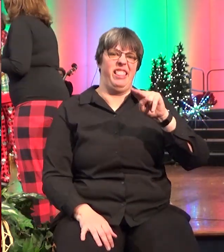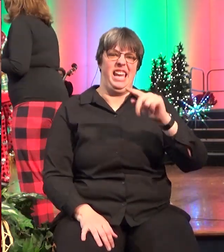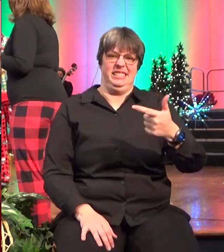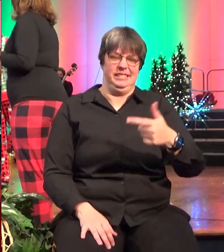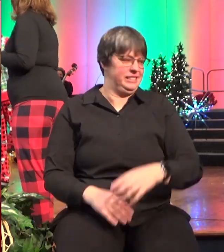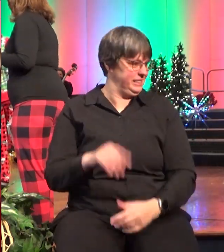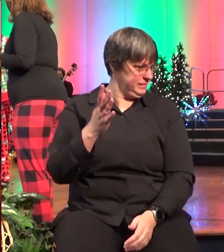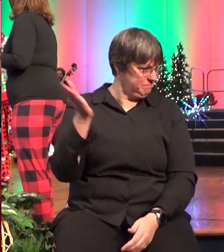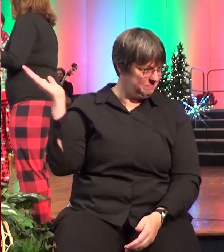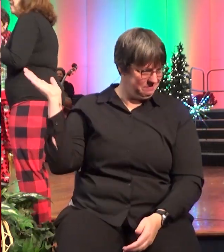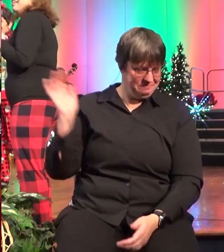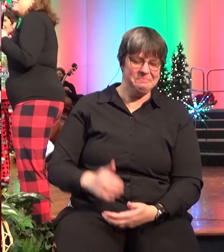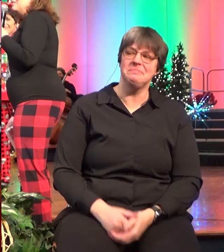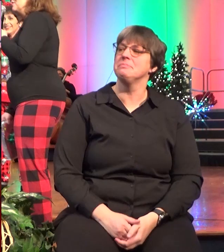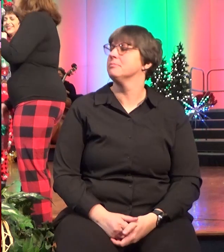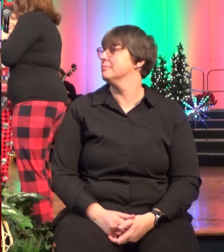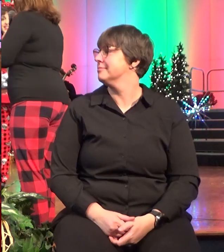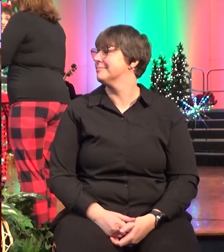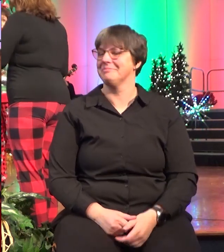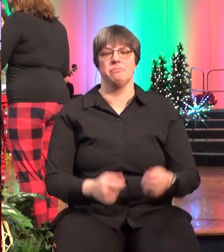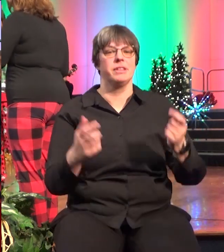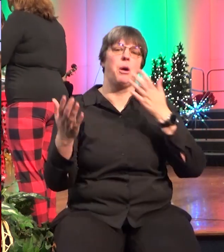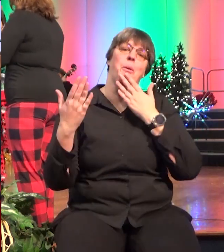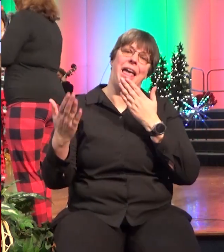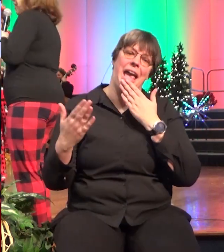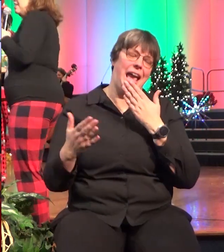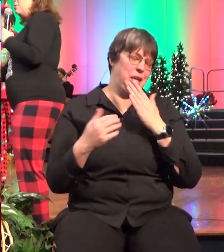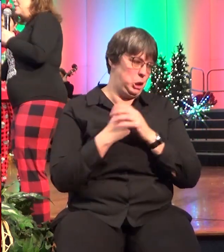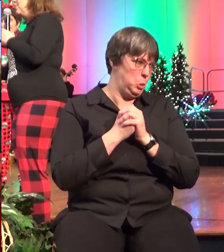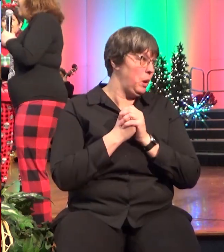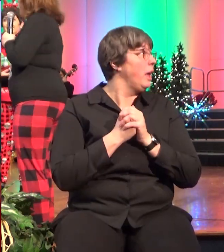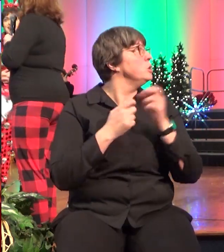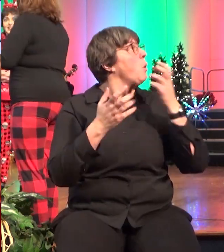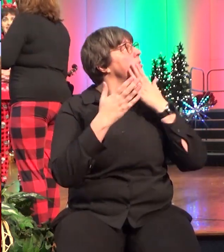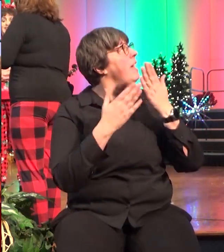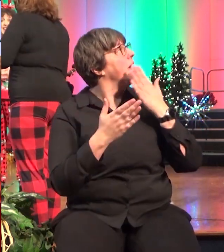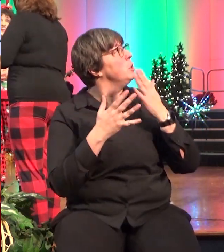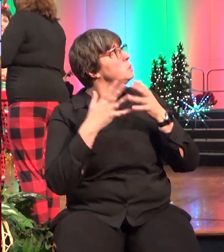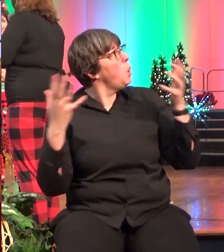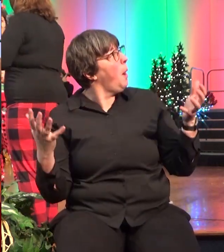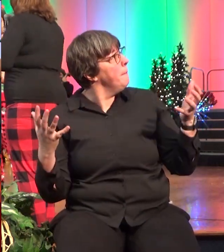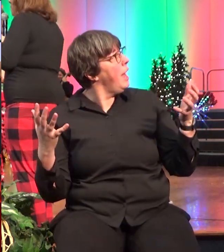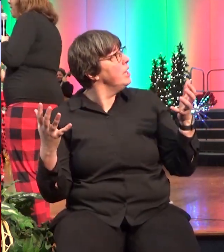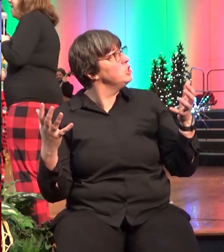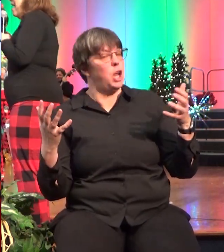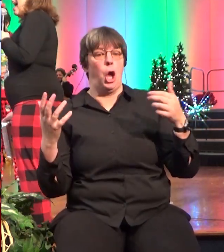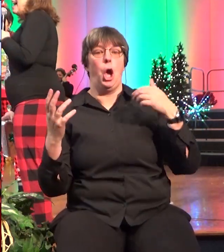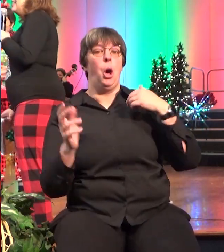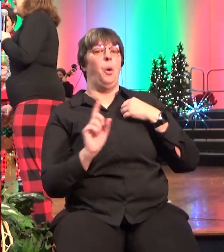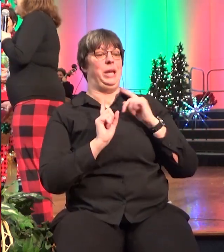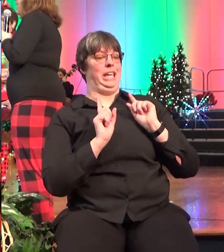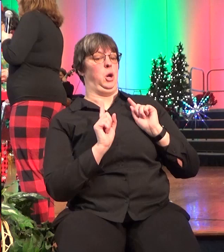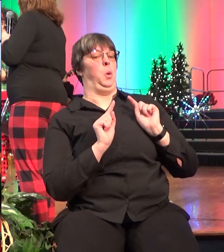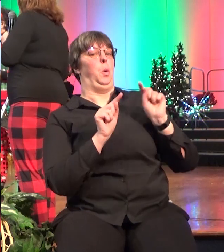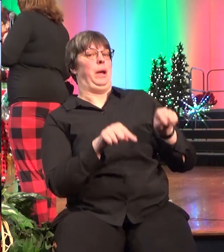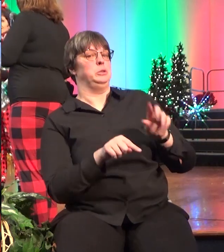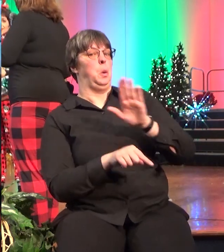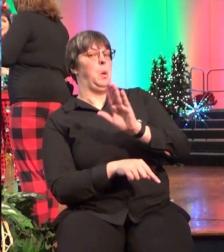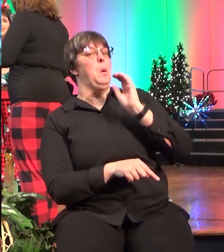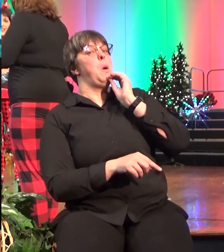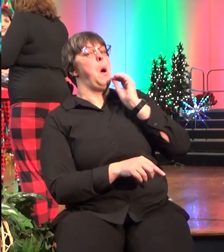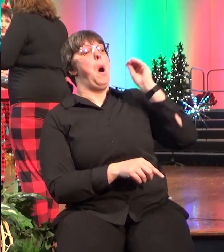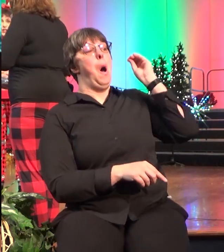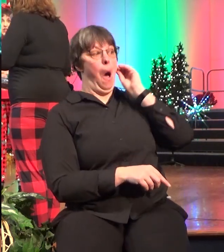you. Welcome. Thank you very much. So thanks so much for having us over to your home. And it looks like